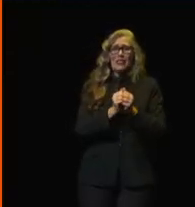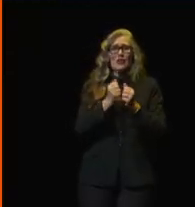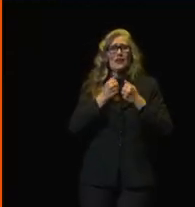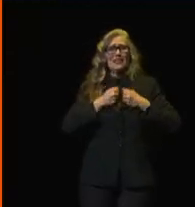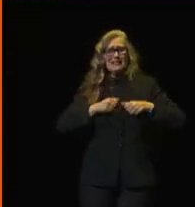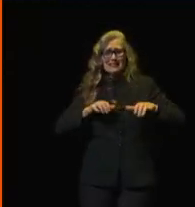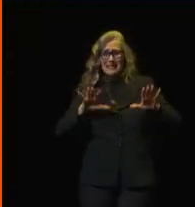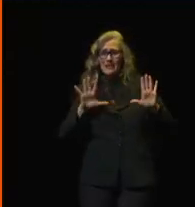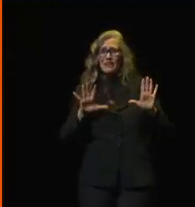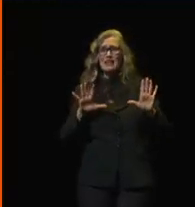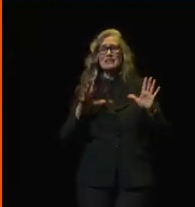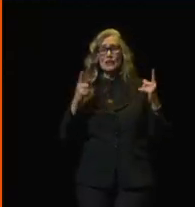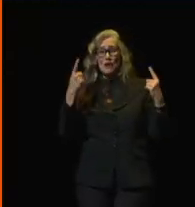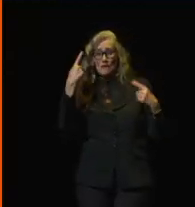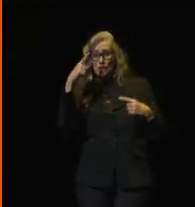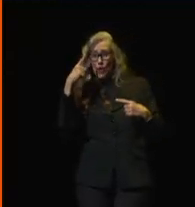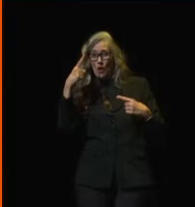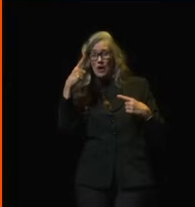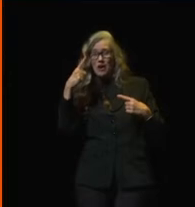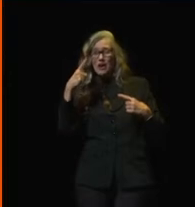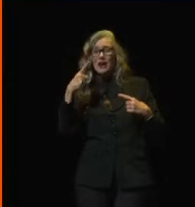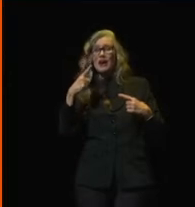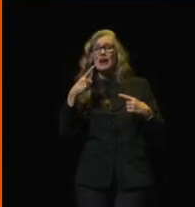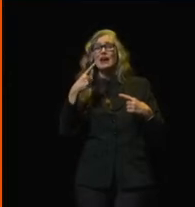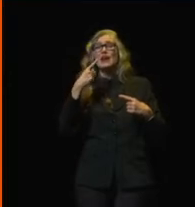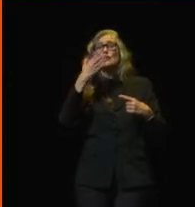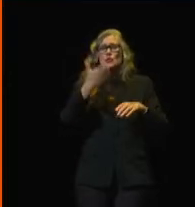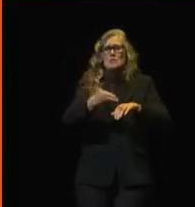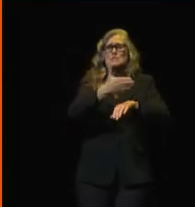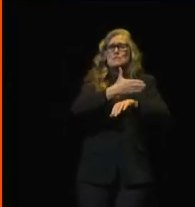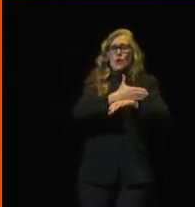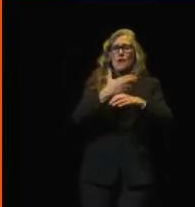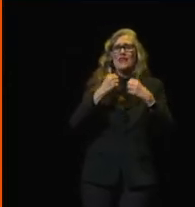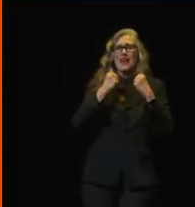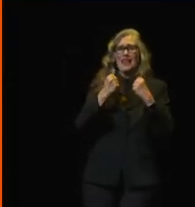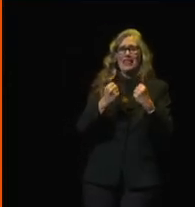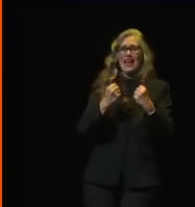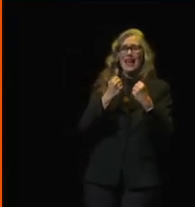system and a better world. And they did so